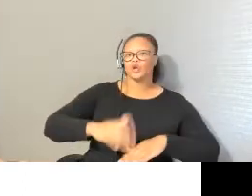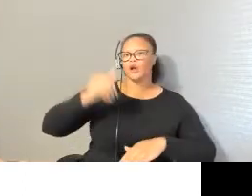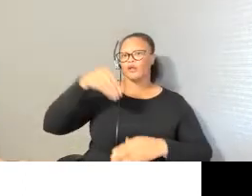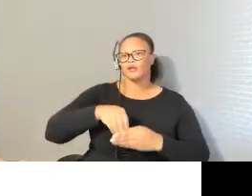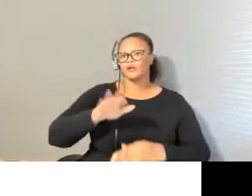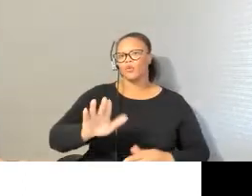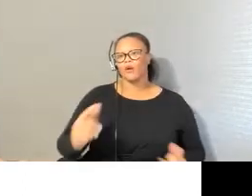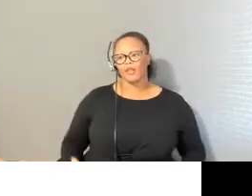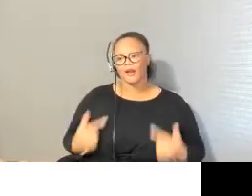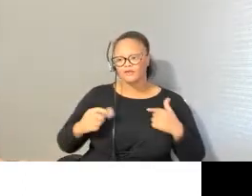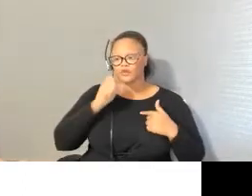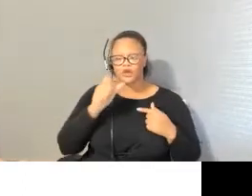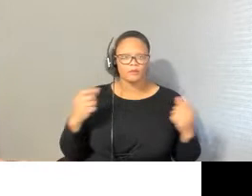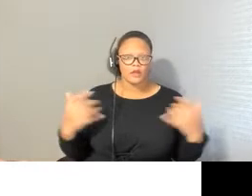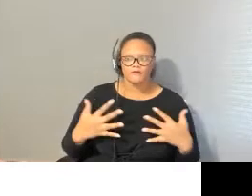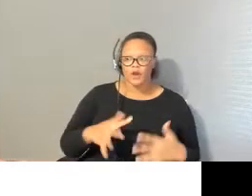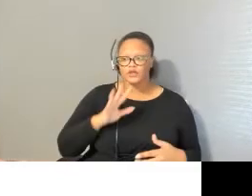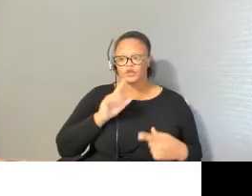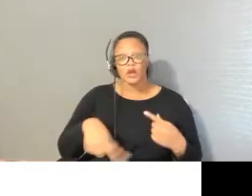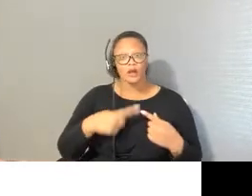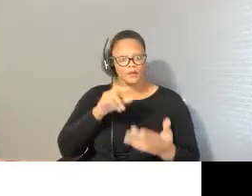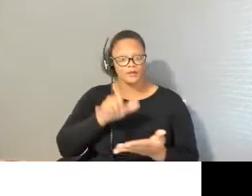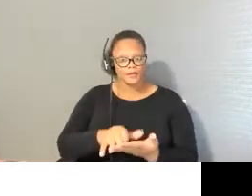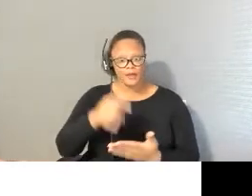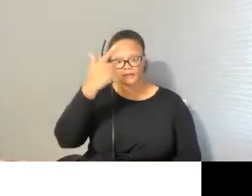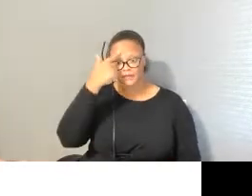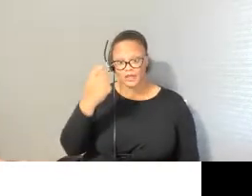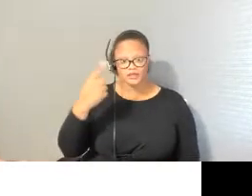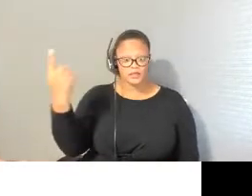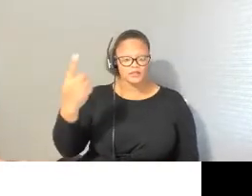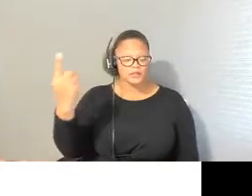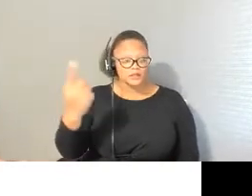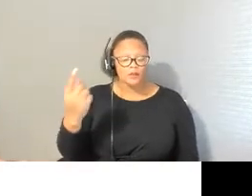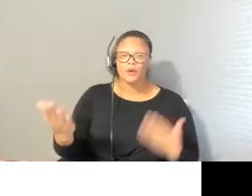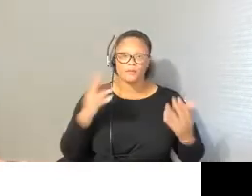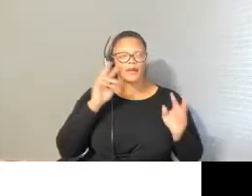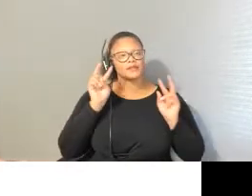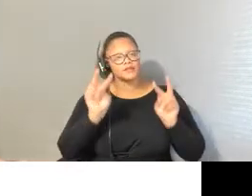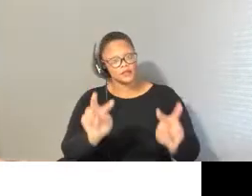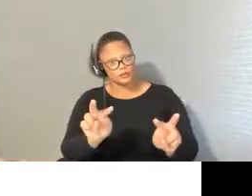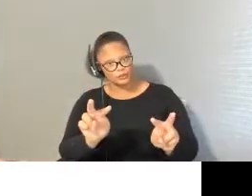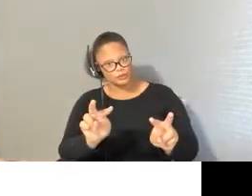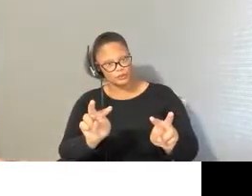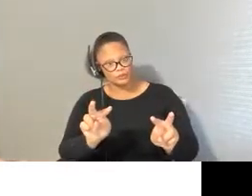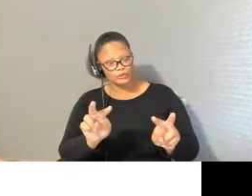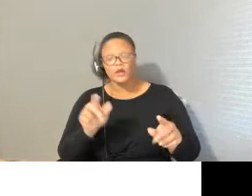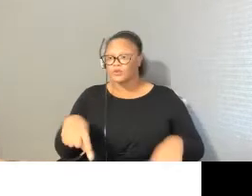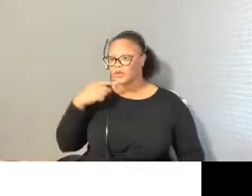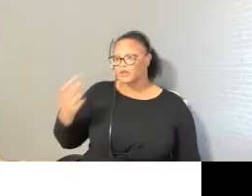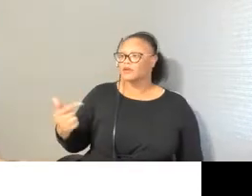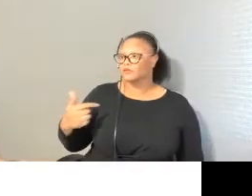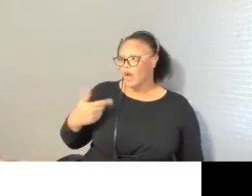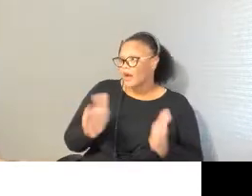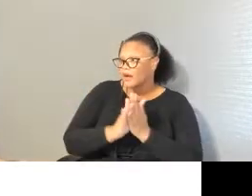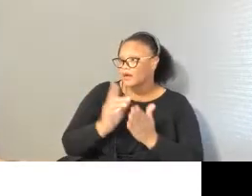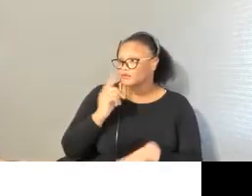So don't be afraid to talk about, because somebody may see you and can know, and you can tell them, I asked for